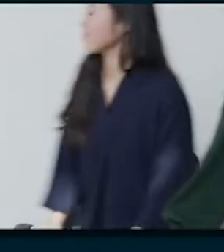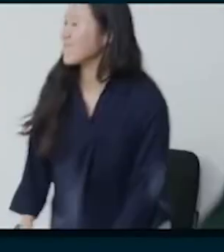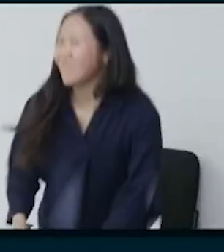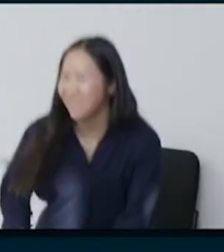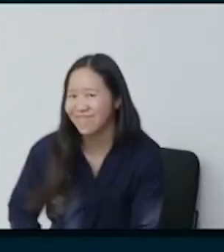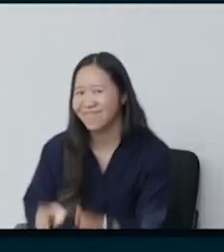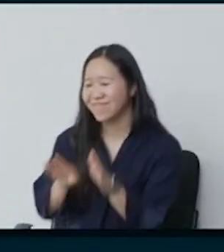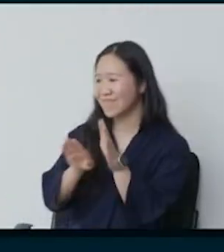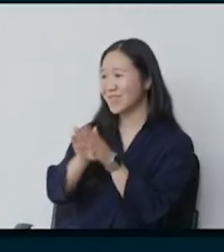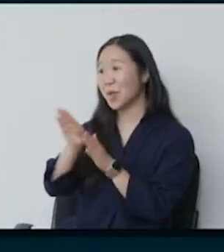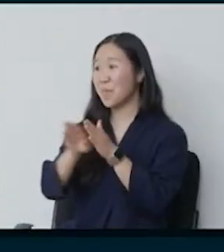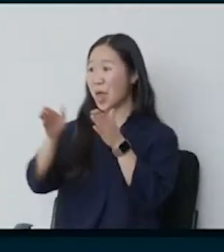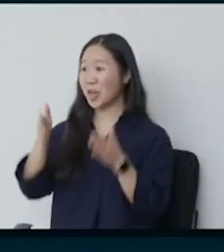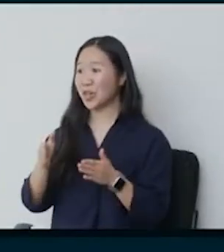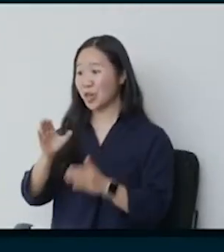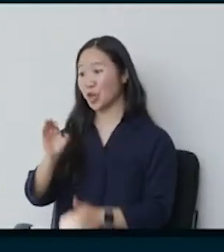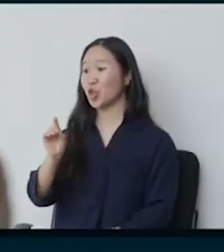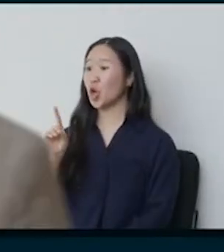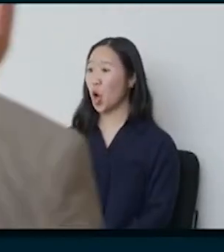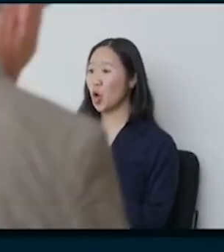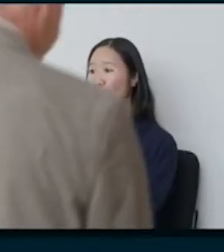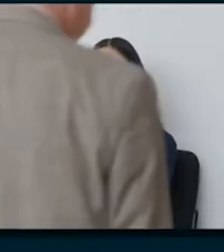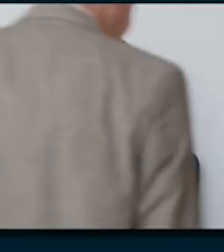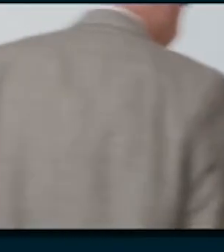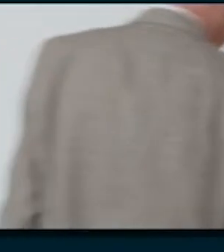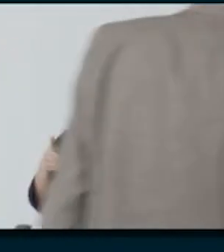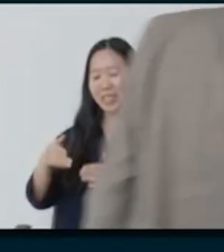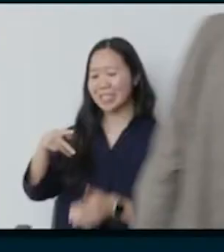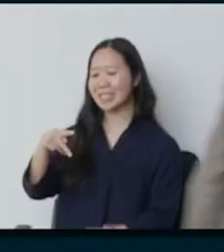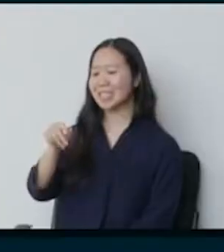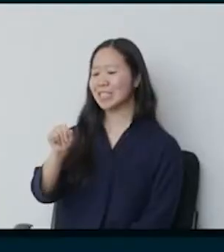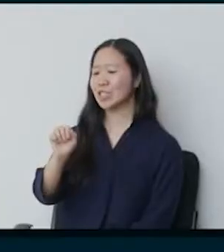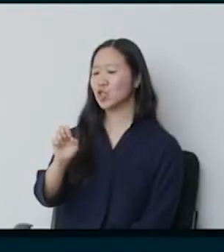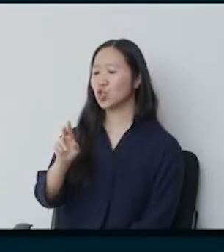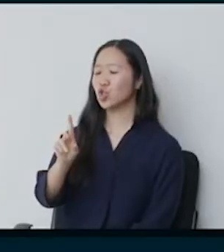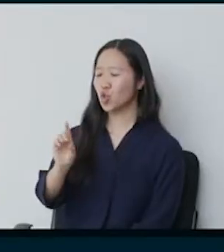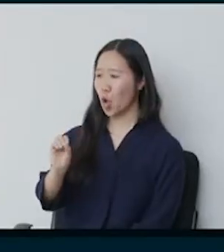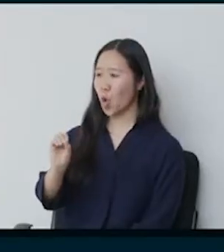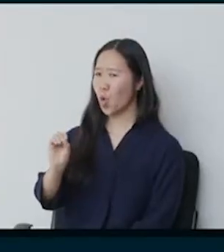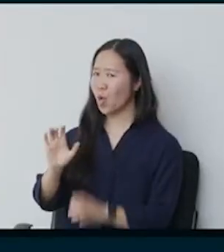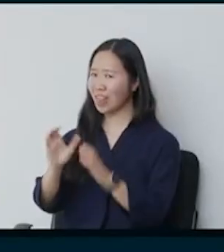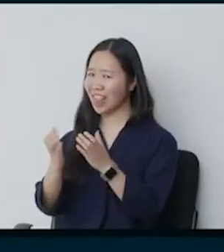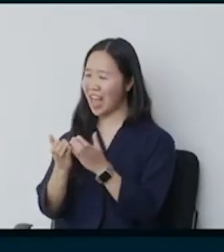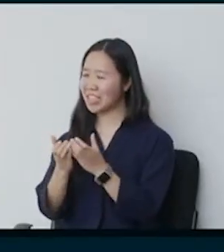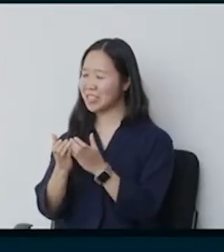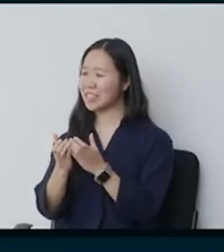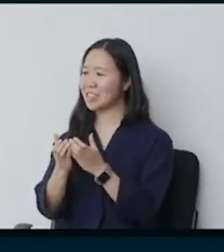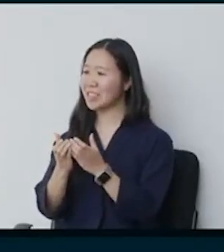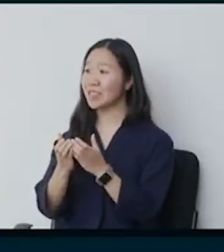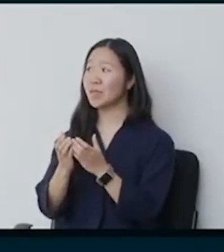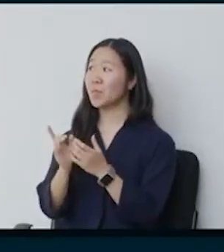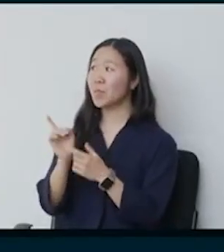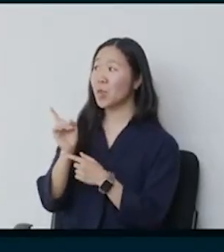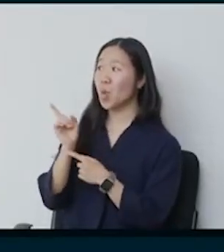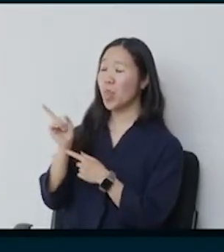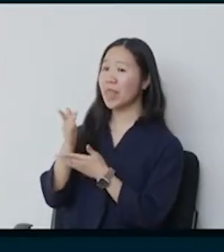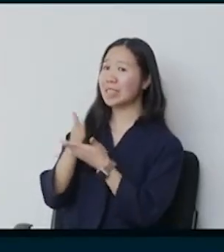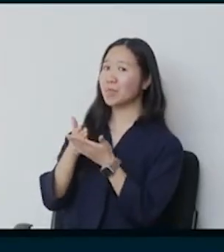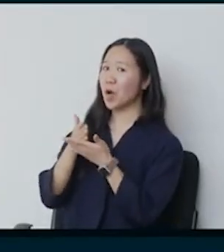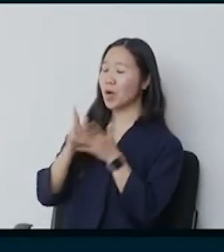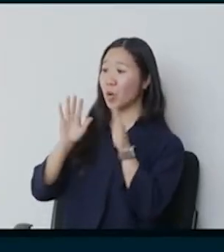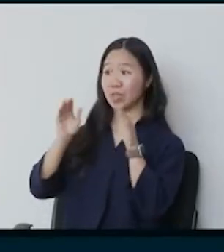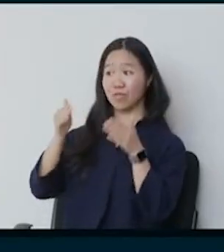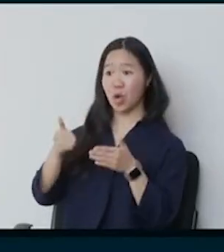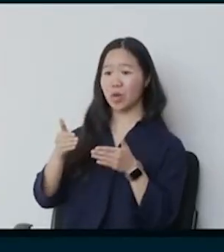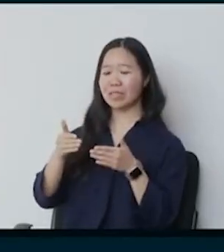use this pseudo class called focus-visible. That tells the browser when this element gets focus, here's